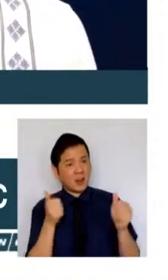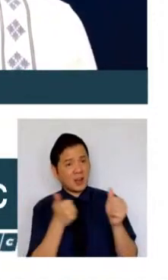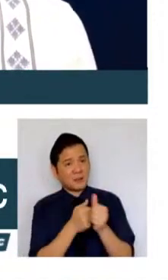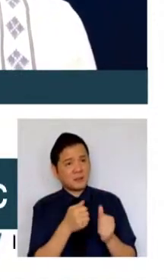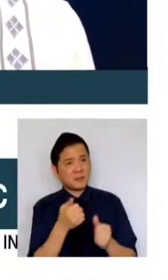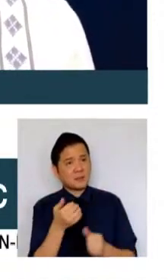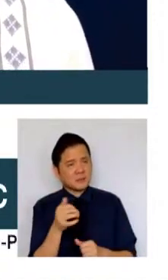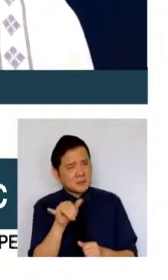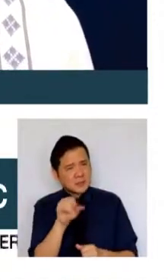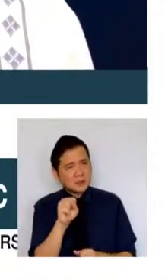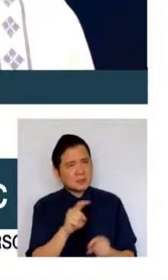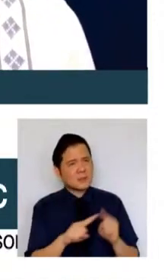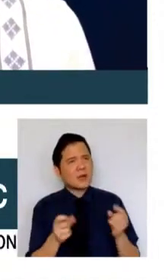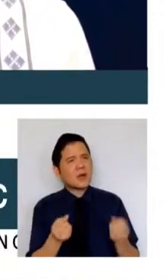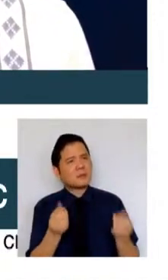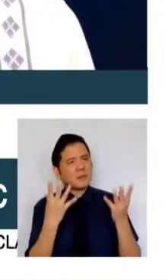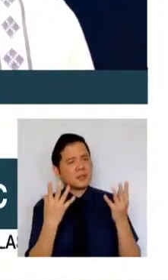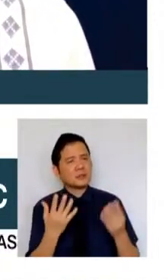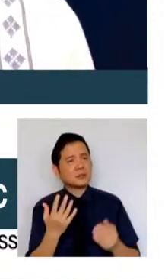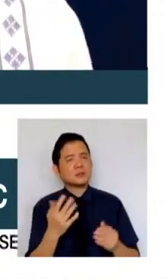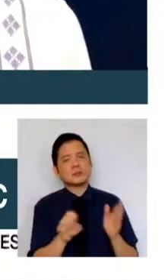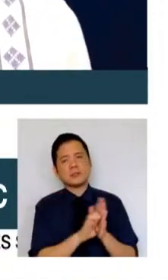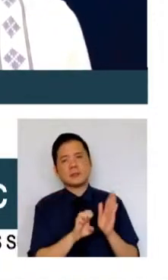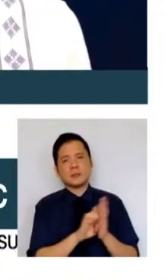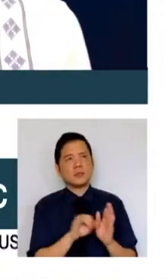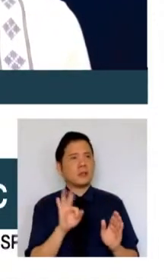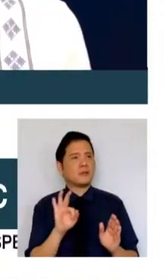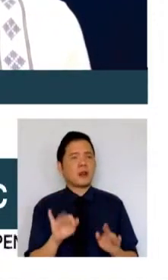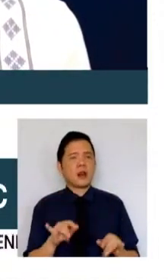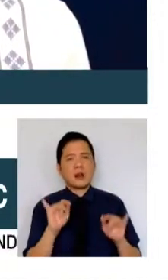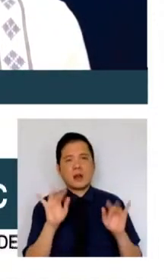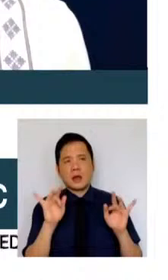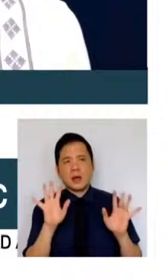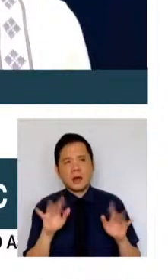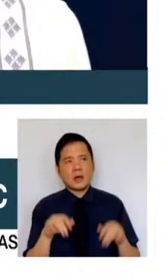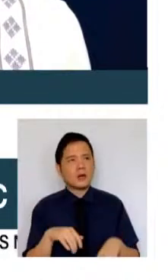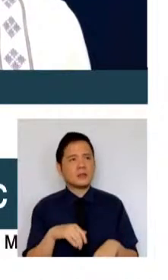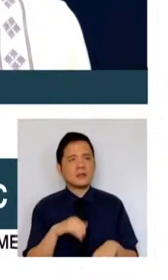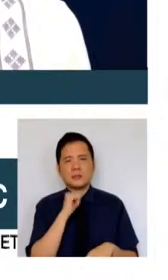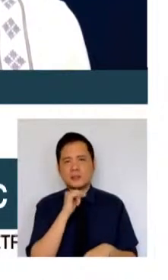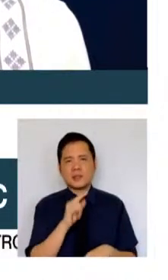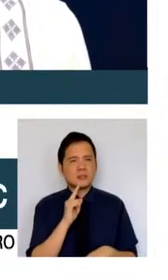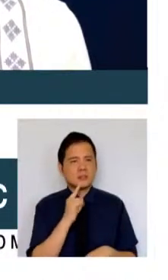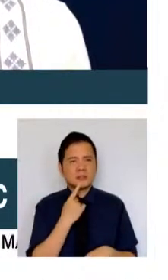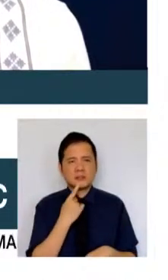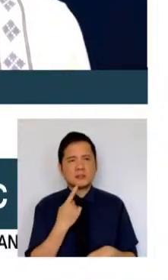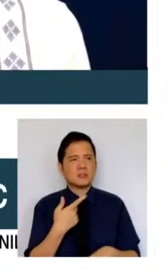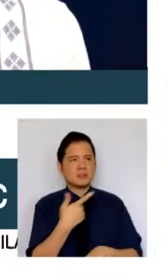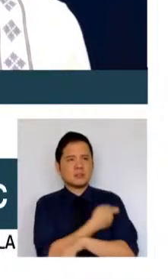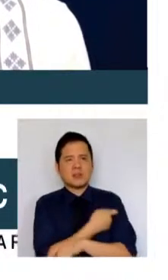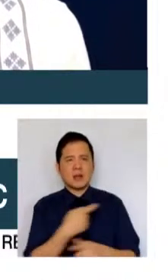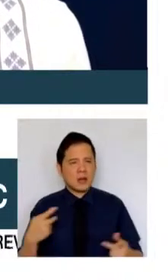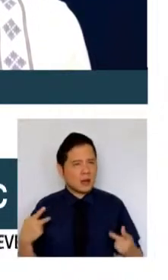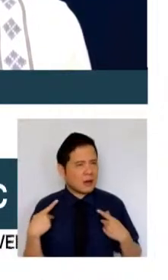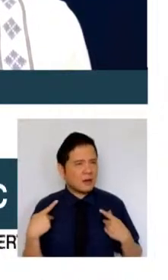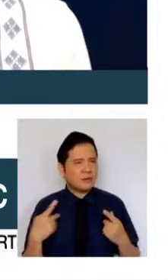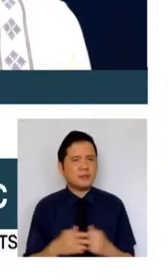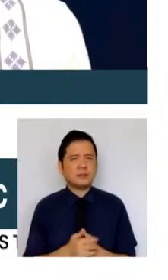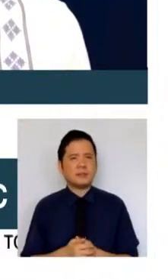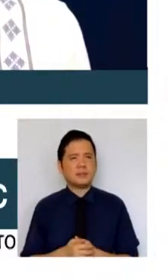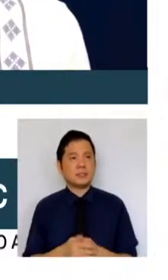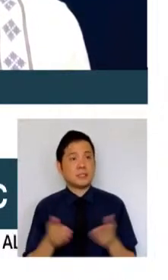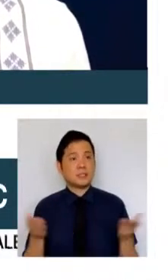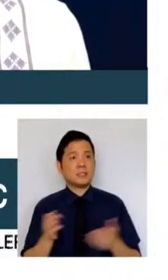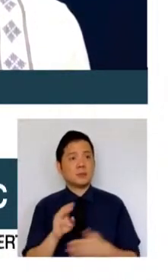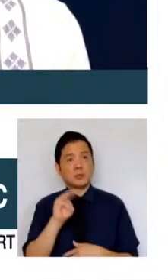are mild to moderate, even if we have that vaccination rate, the kind of vaccination rate that we have at least here in Metro